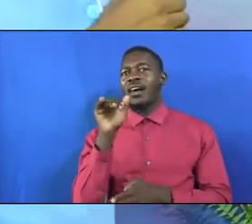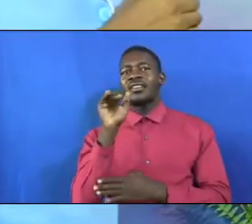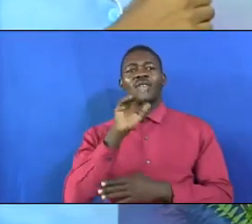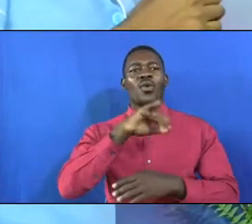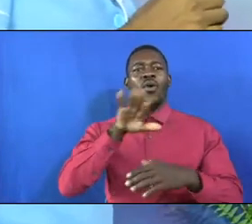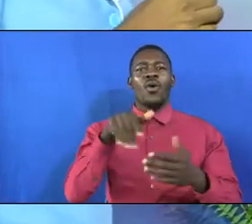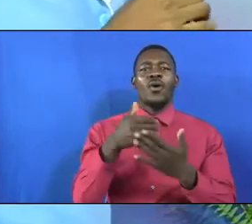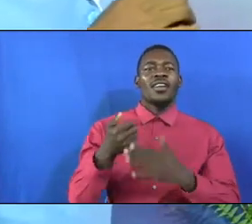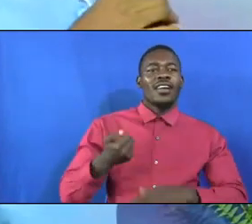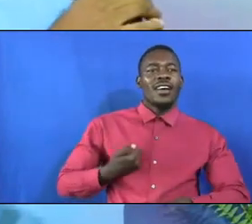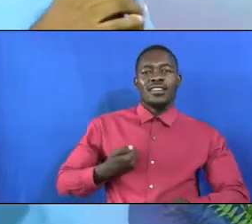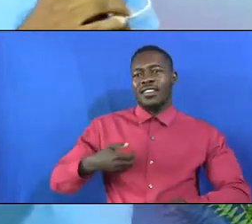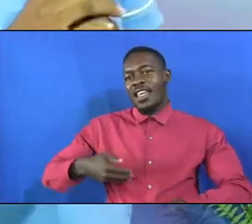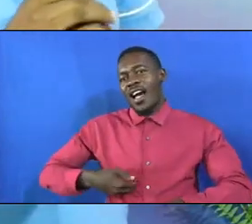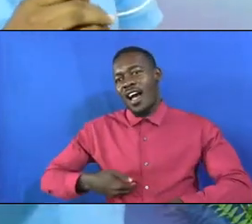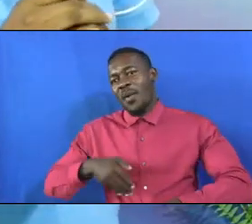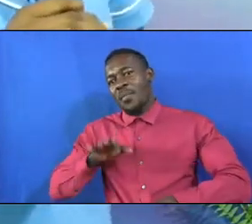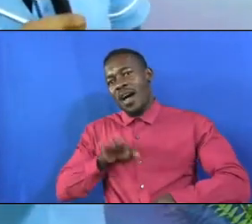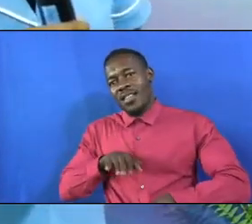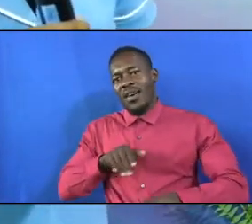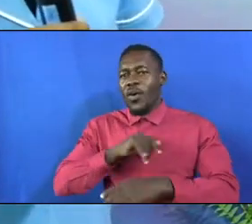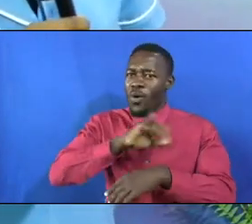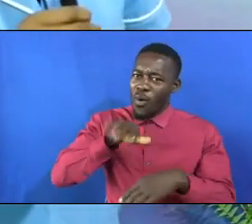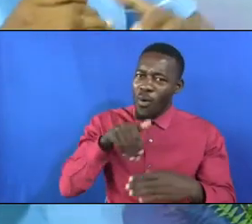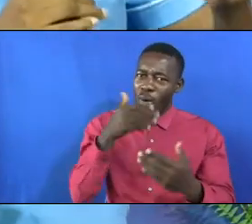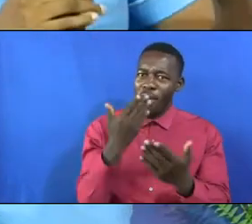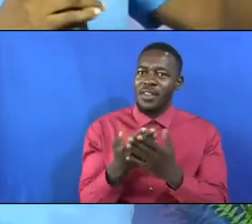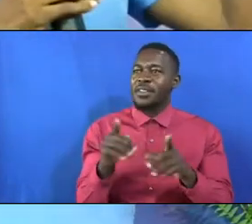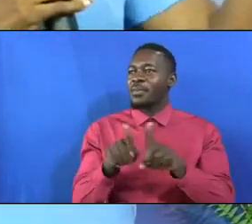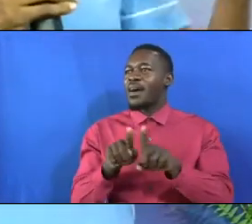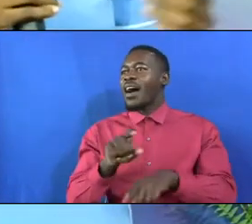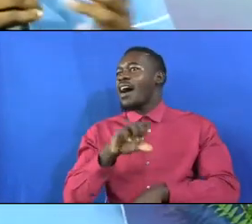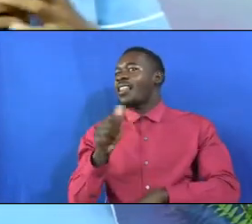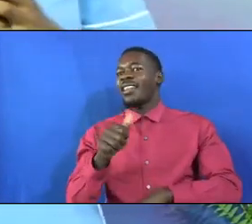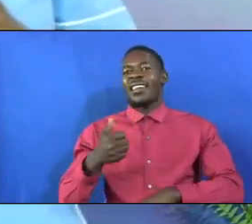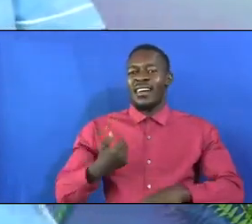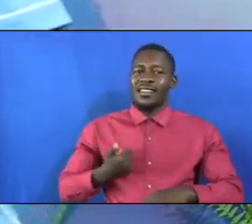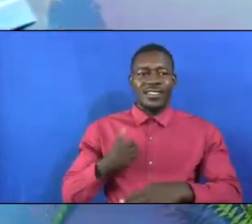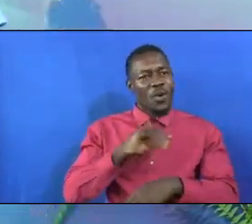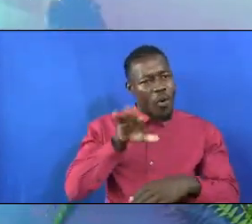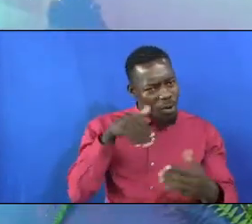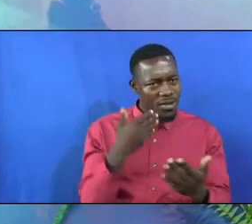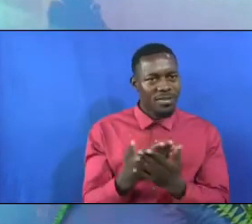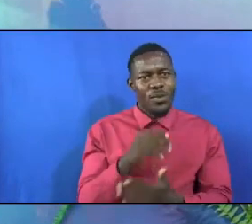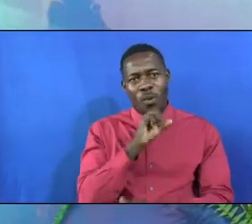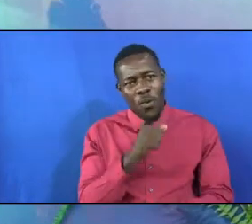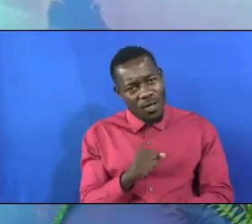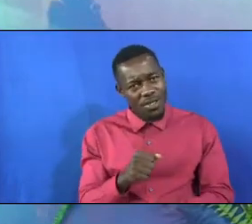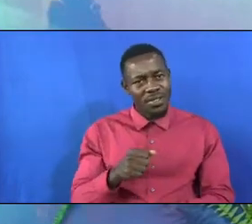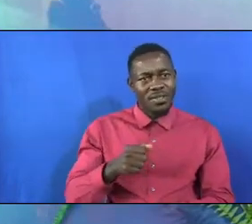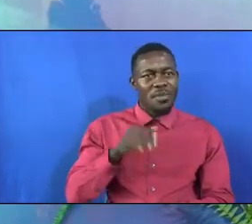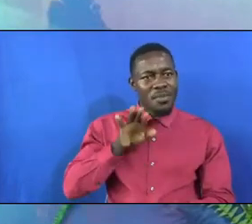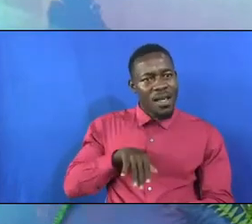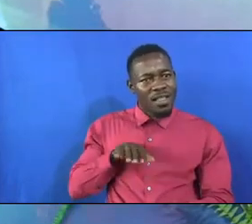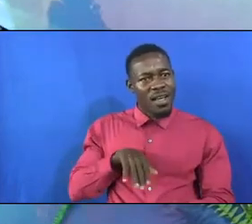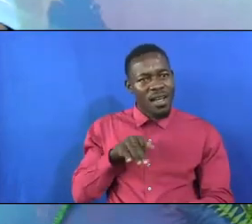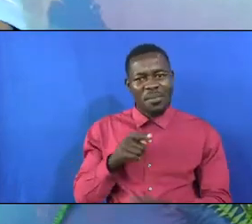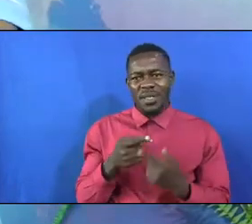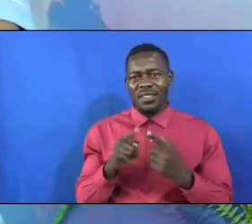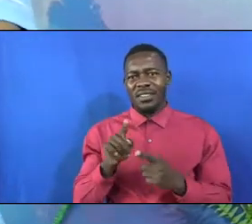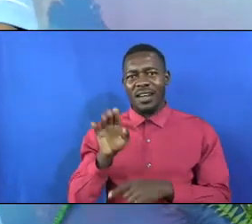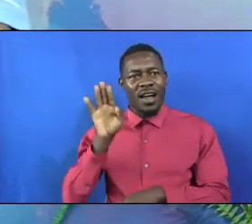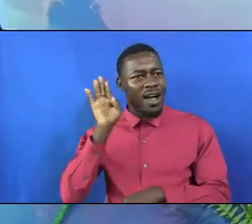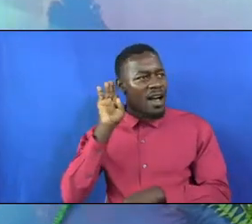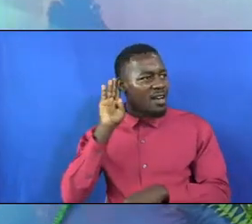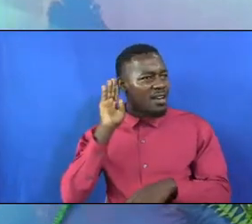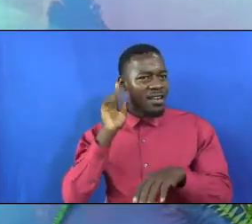girl, every young woman, and every older, you know, the elder women who is here, who have never had an